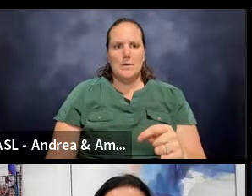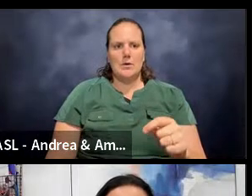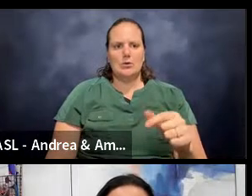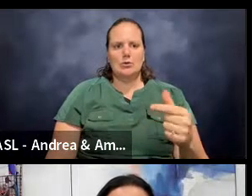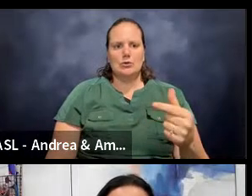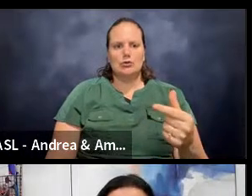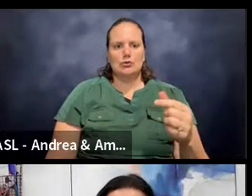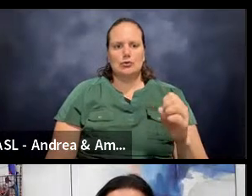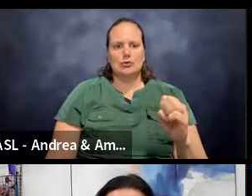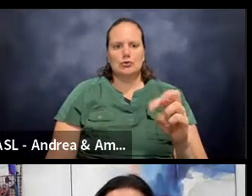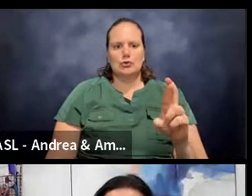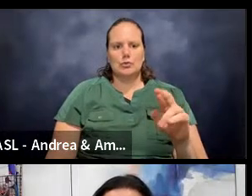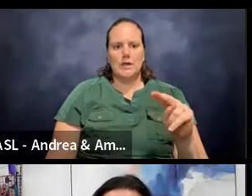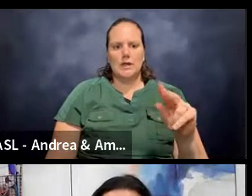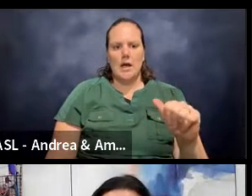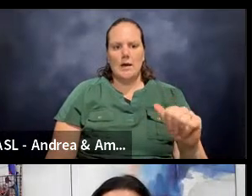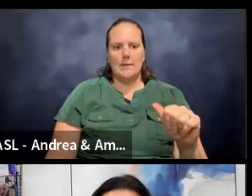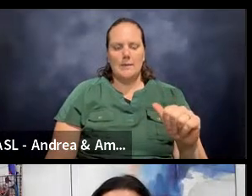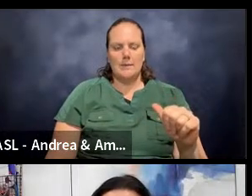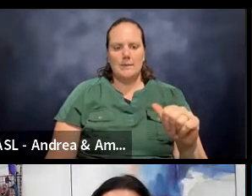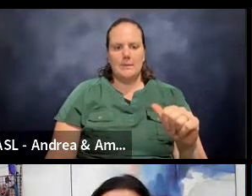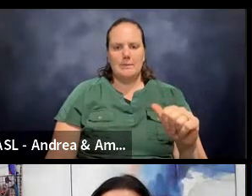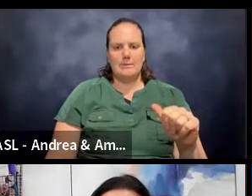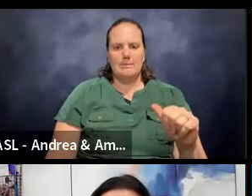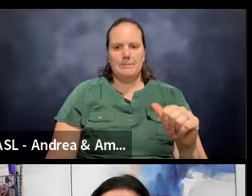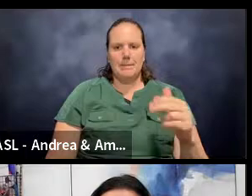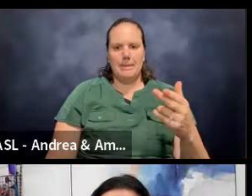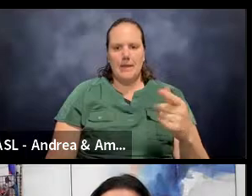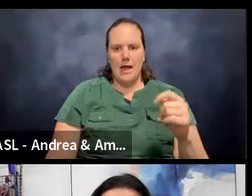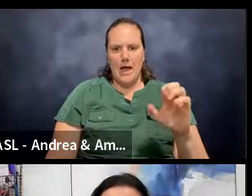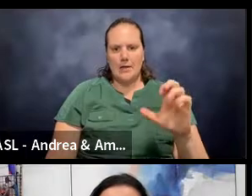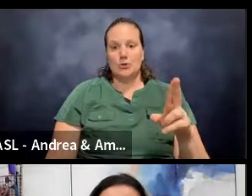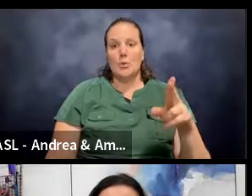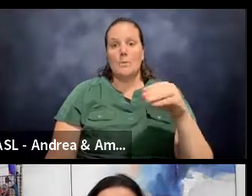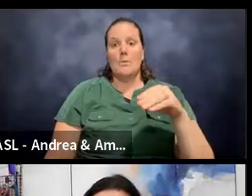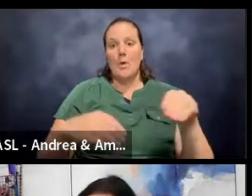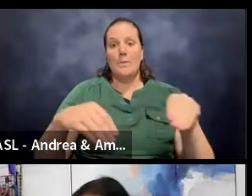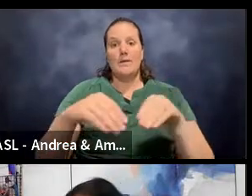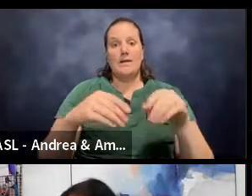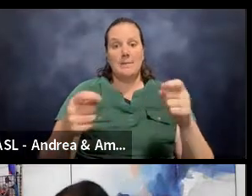Jarina Hatch, mobility manager in Vancouver, Washington.